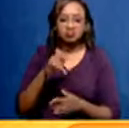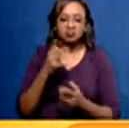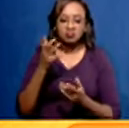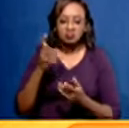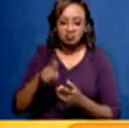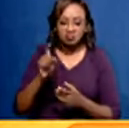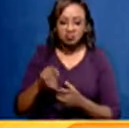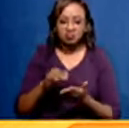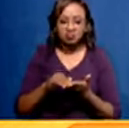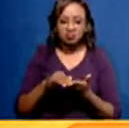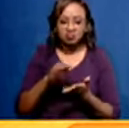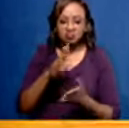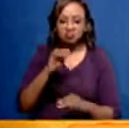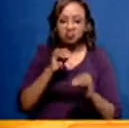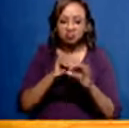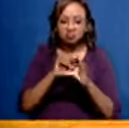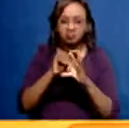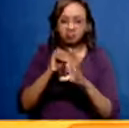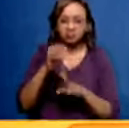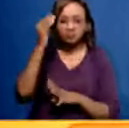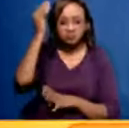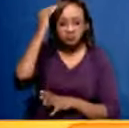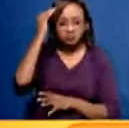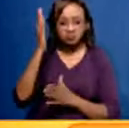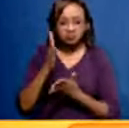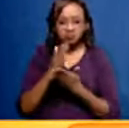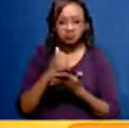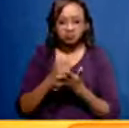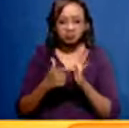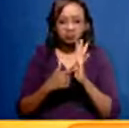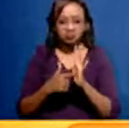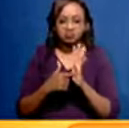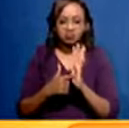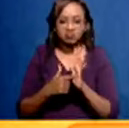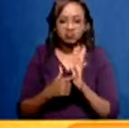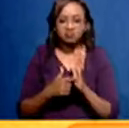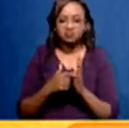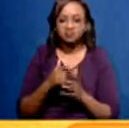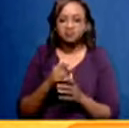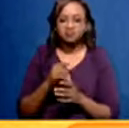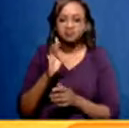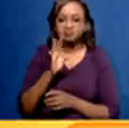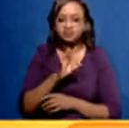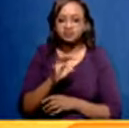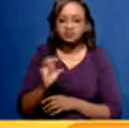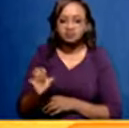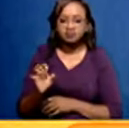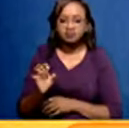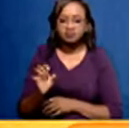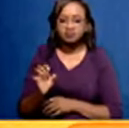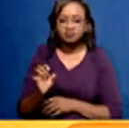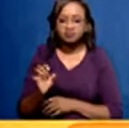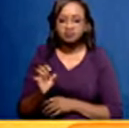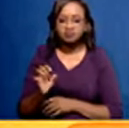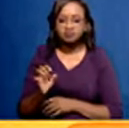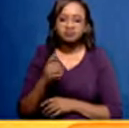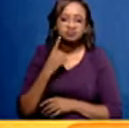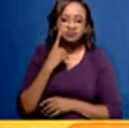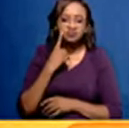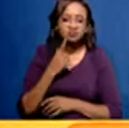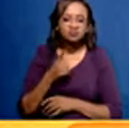education sector as a whole. Specifically on the question of fees. It is the same sort